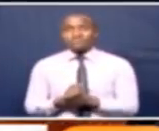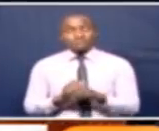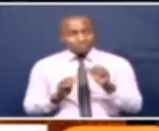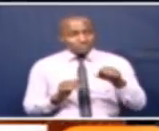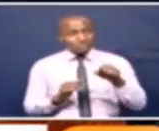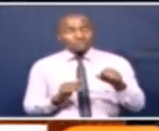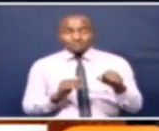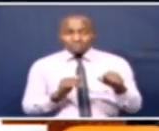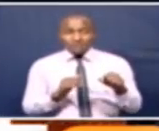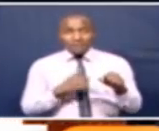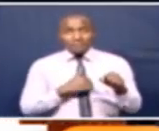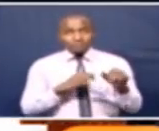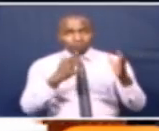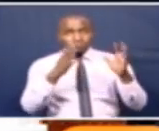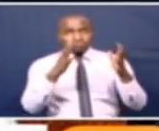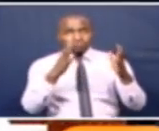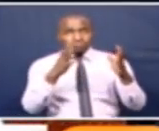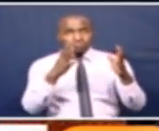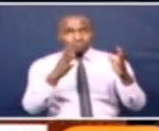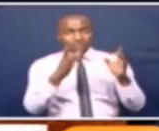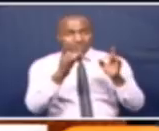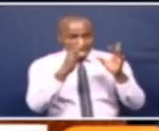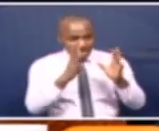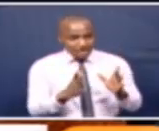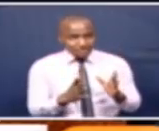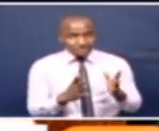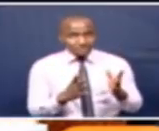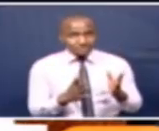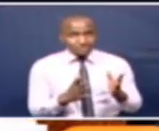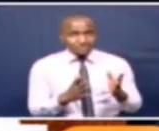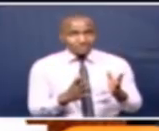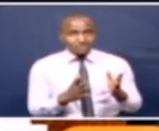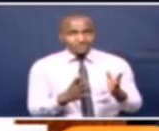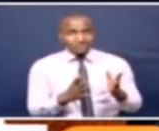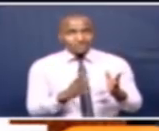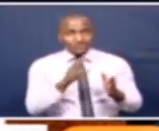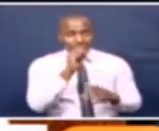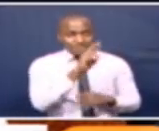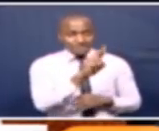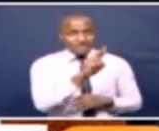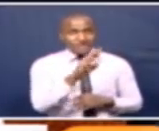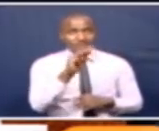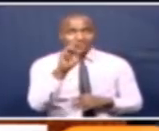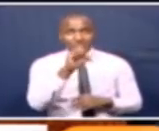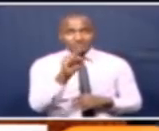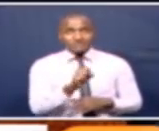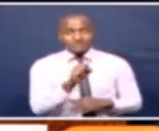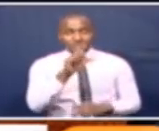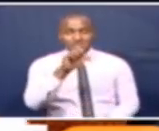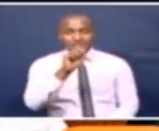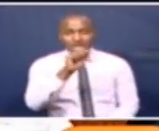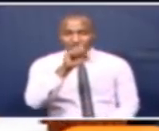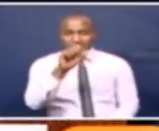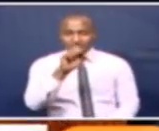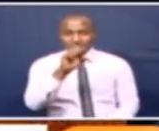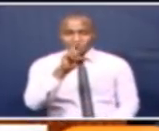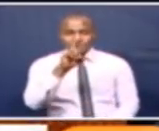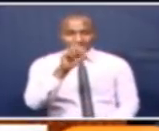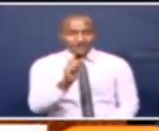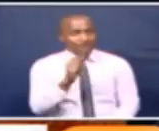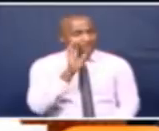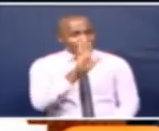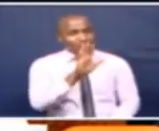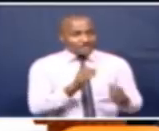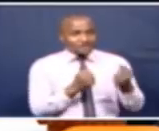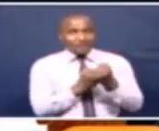like to congratulate the directors. Mm-hmm. Mr. and Mrs. Lanziva for their support.